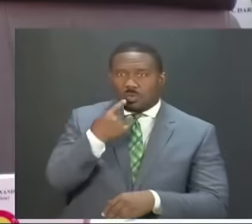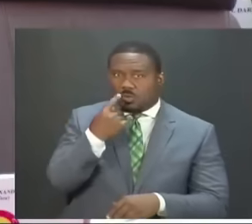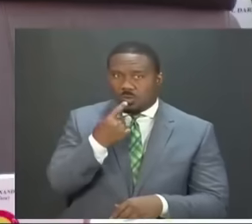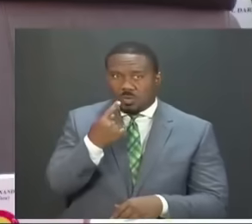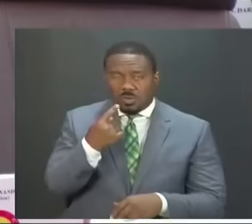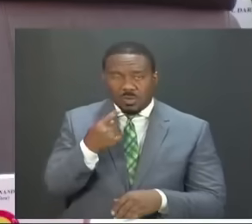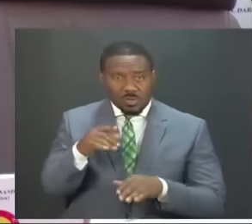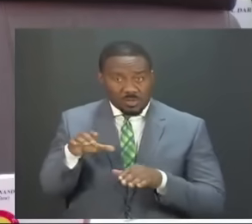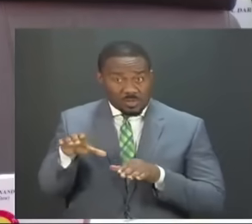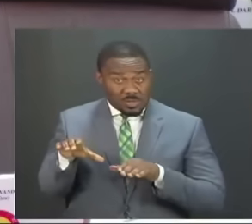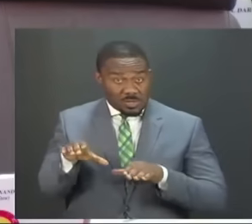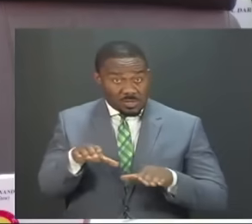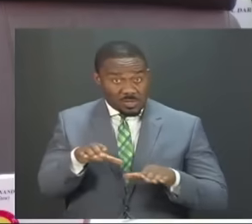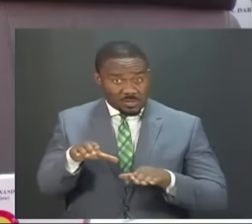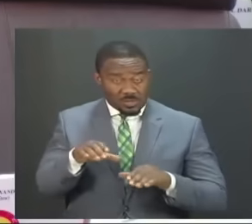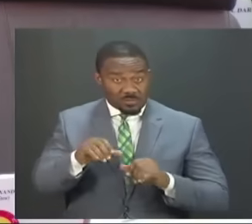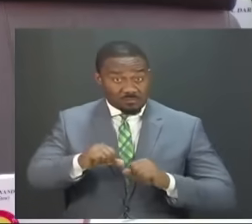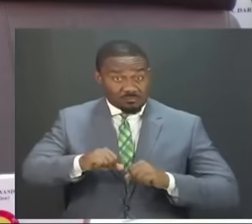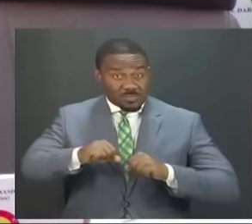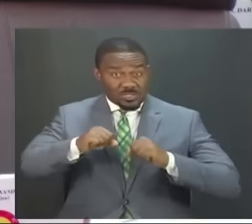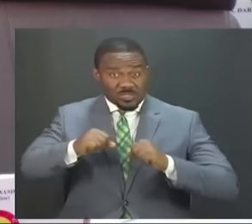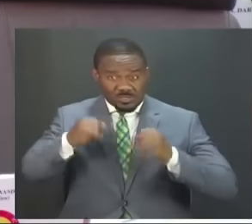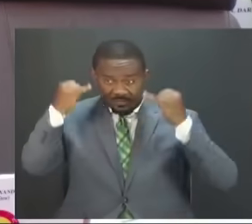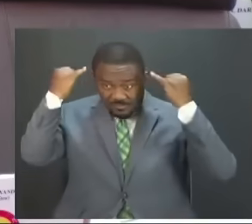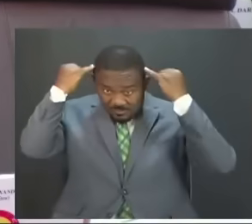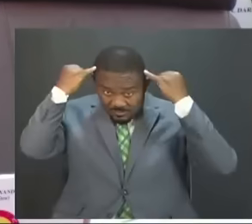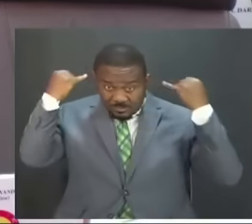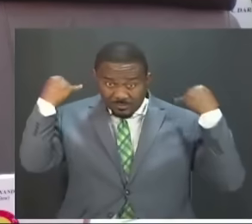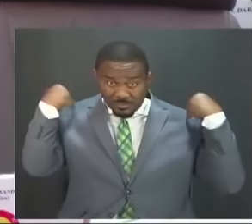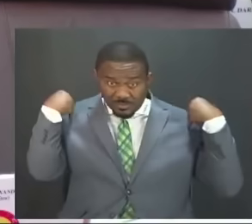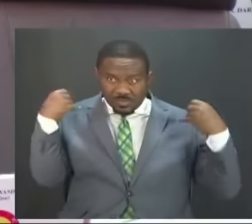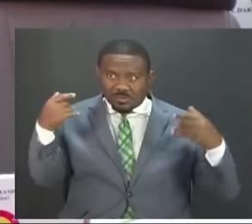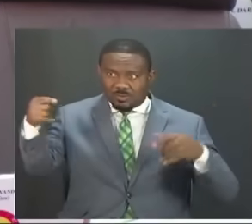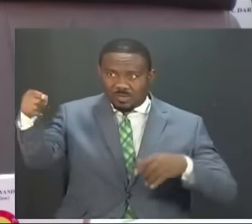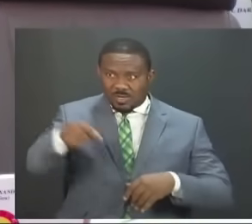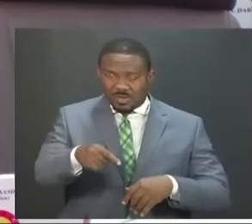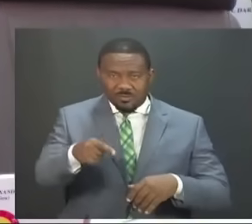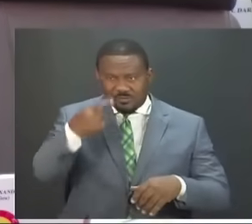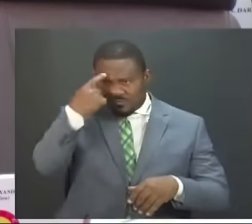my Lord Bafuboni, for vetting on Monday, the 10th